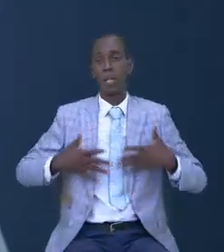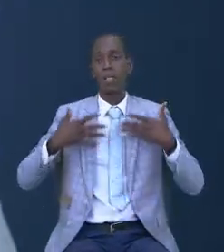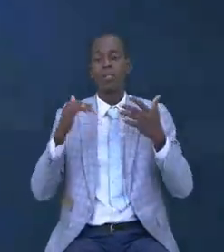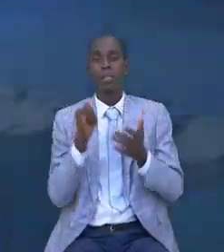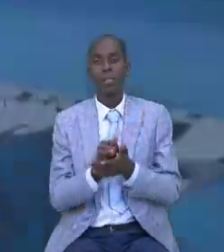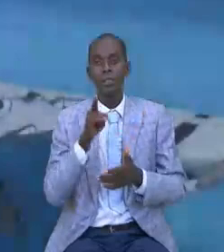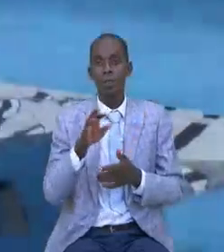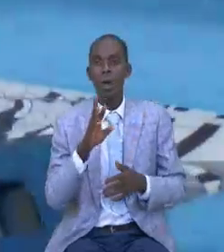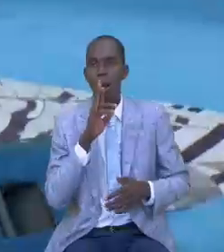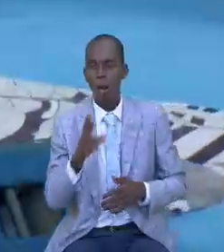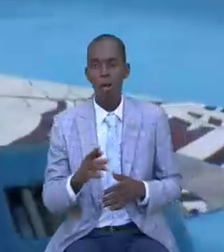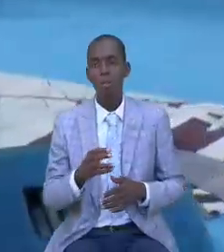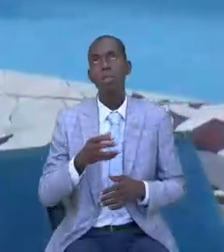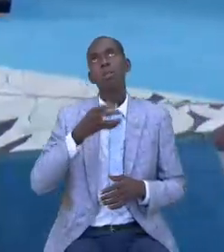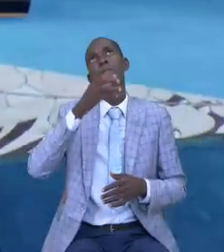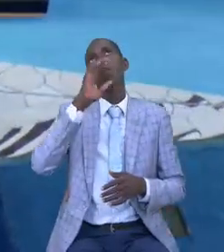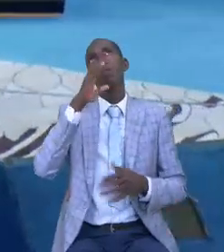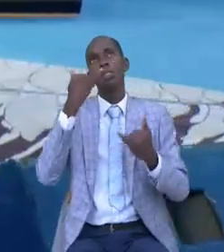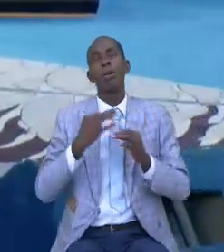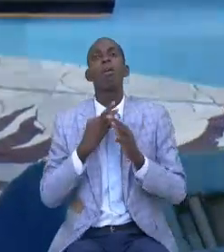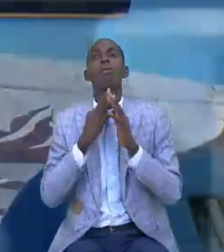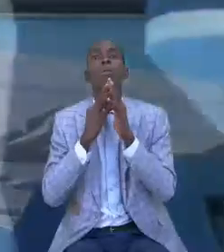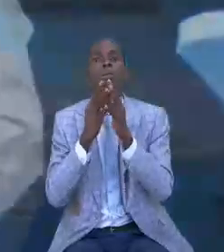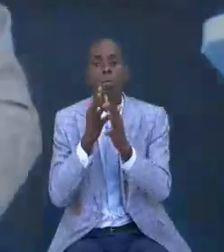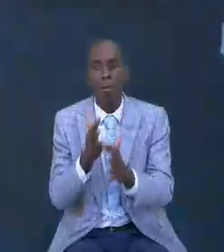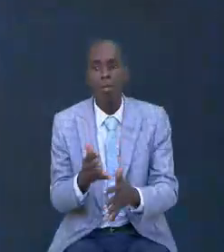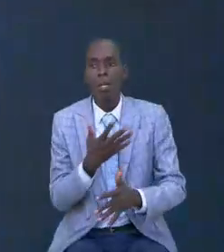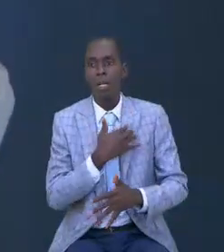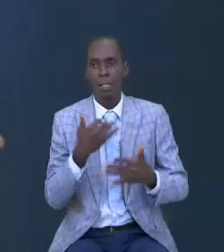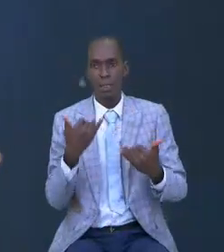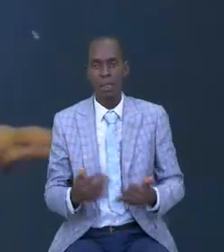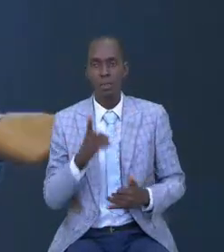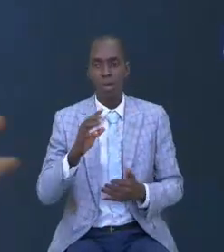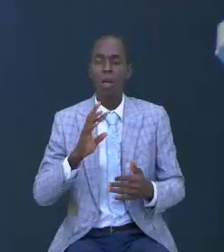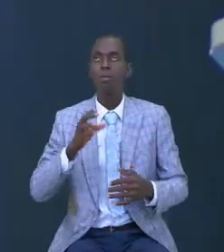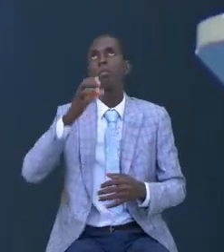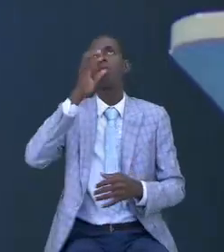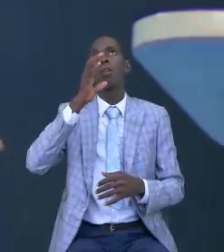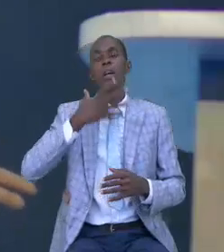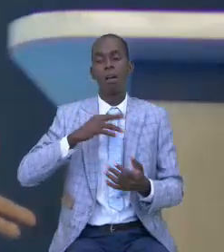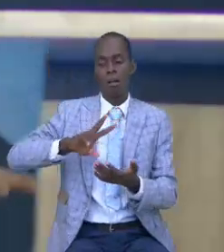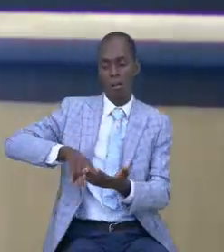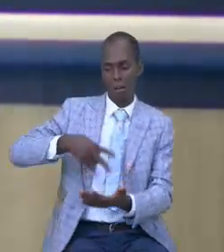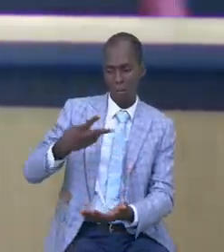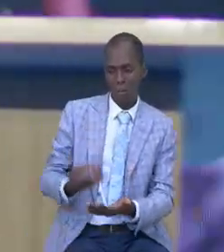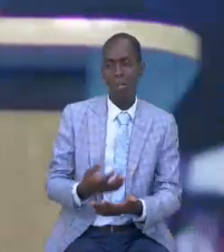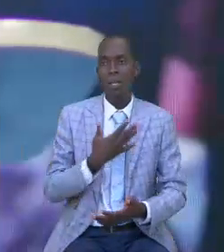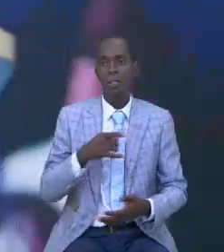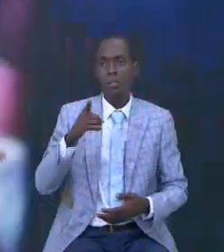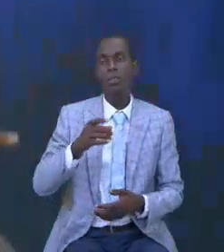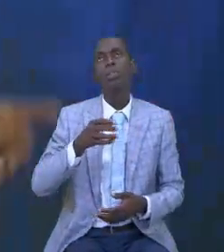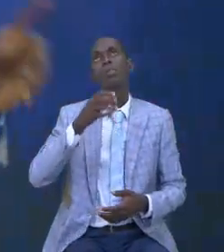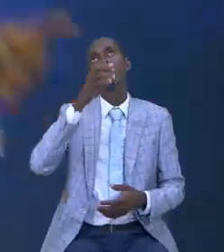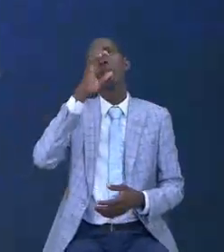drunken and you are vomiting, you are drunken and you are falling on the ground, you are drunk, you are drinking and you get